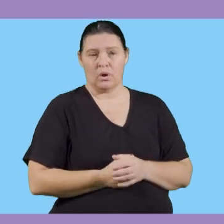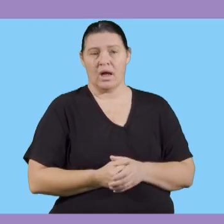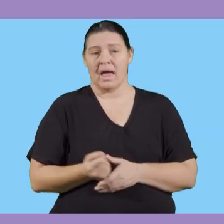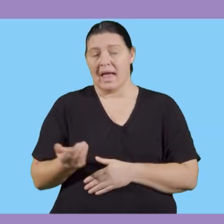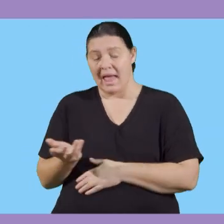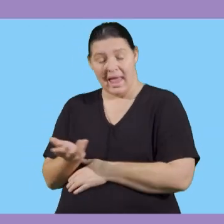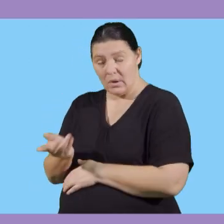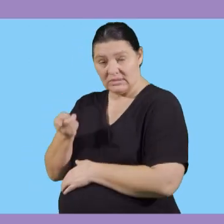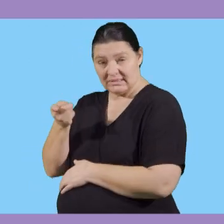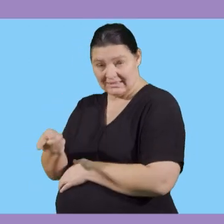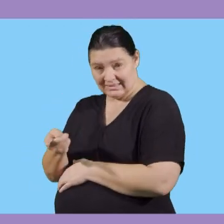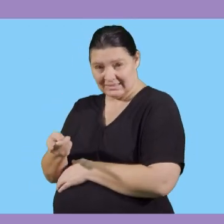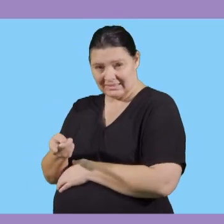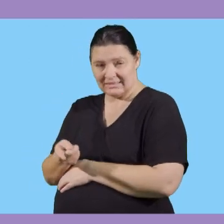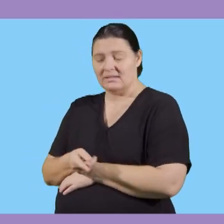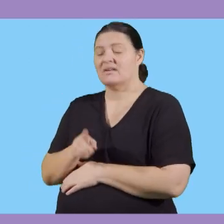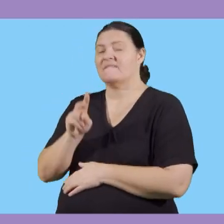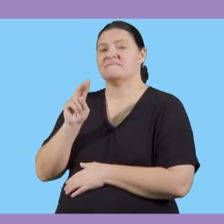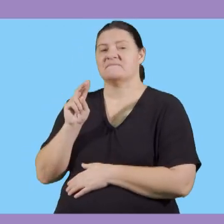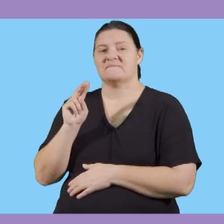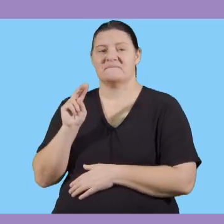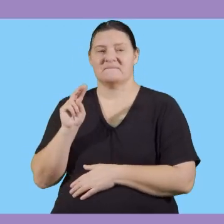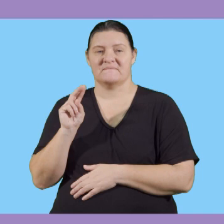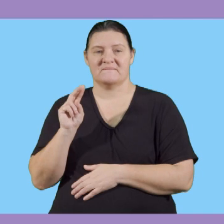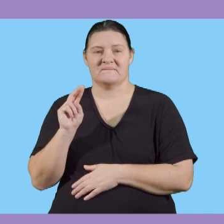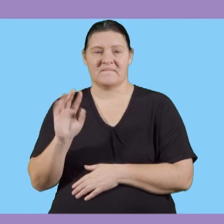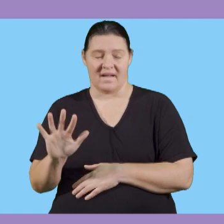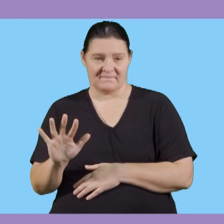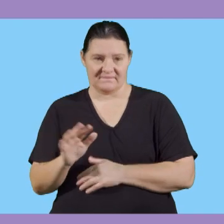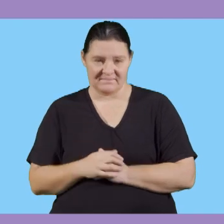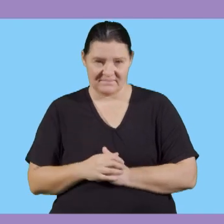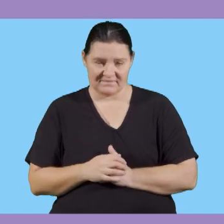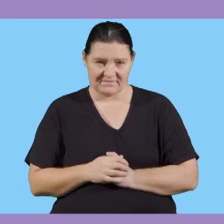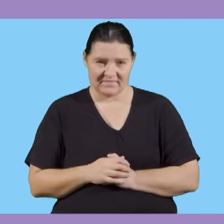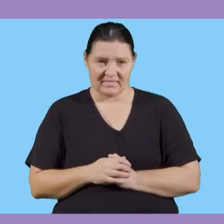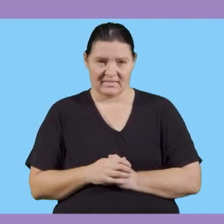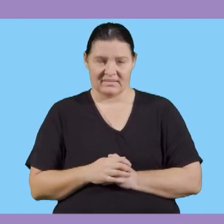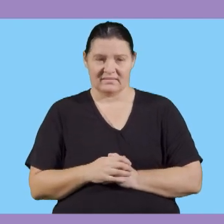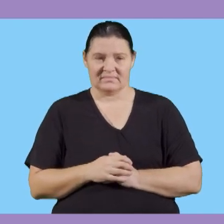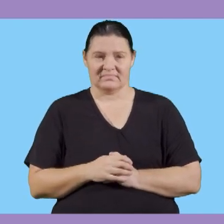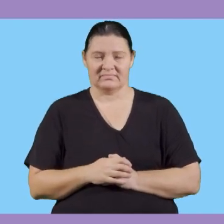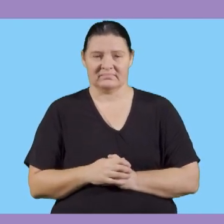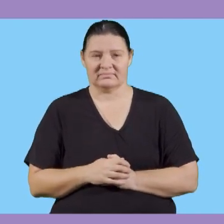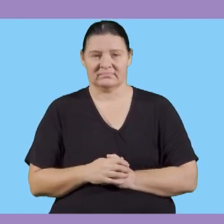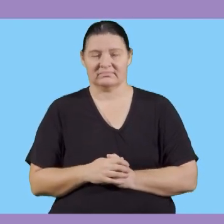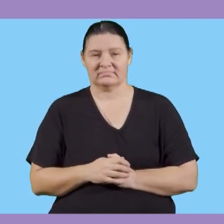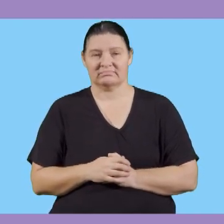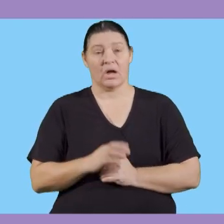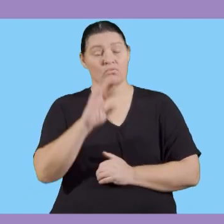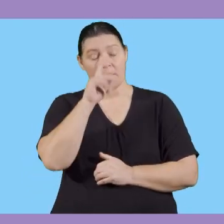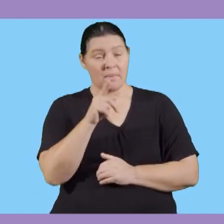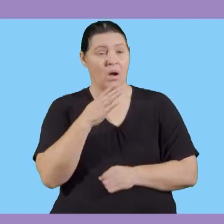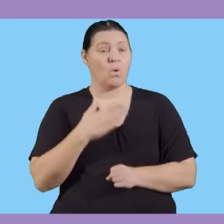2. And we are saying pilots to air hosts. And how many air hosts do we have? That is